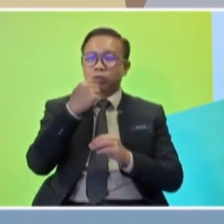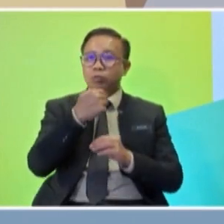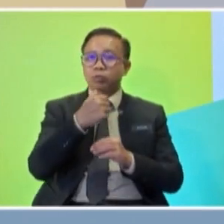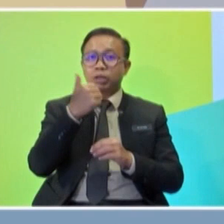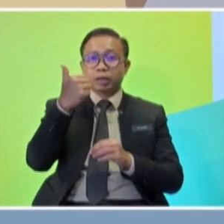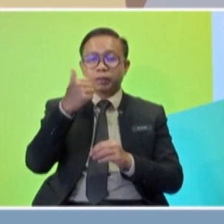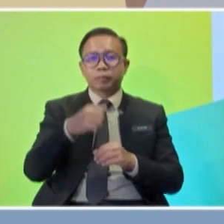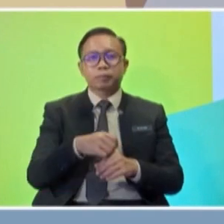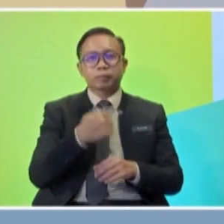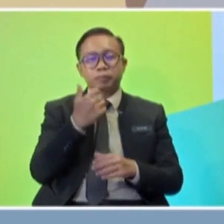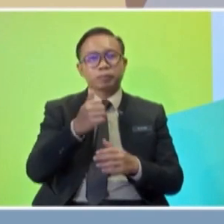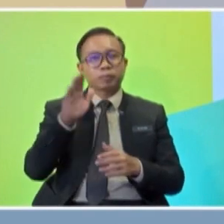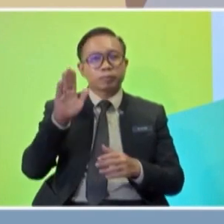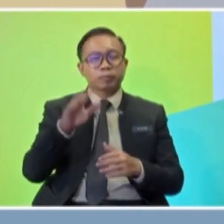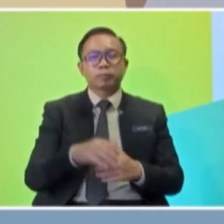help me?